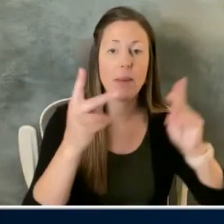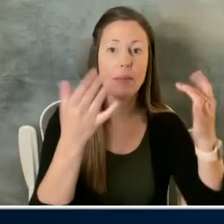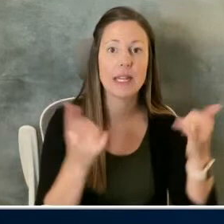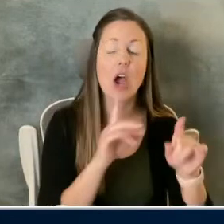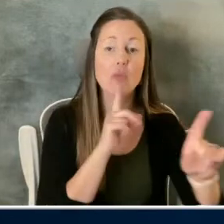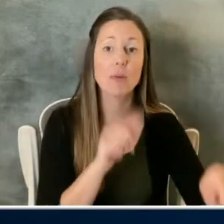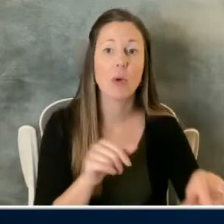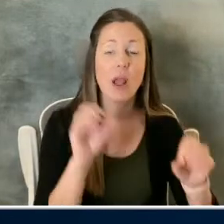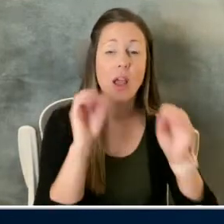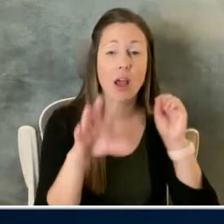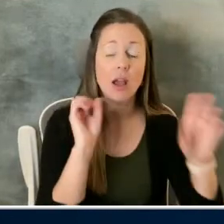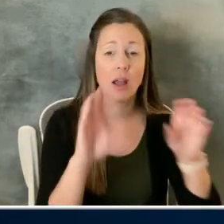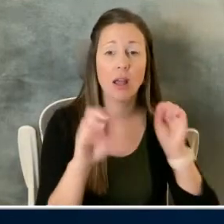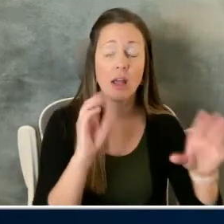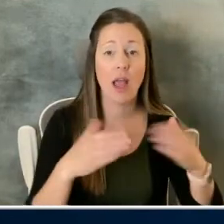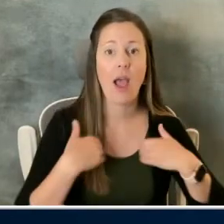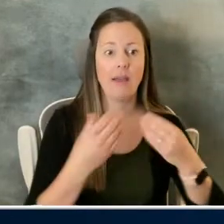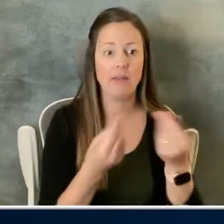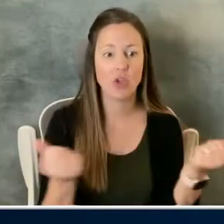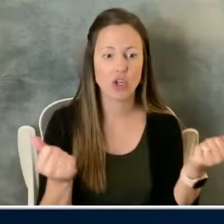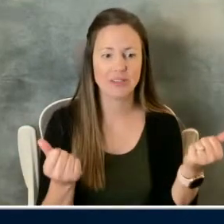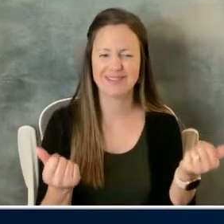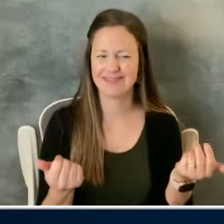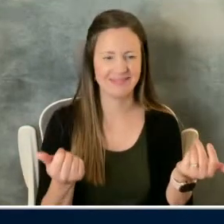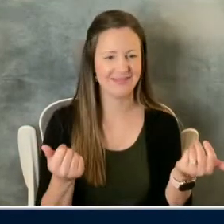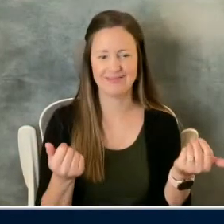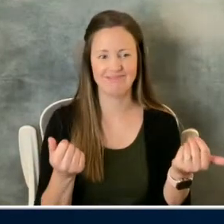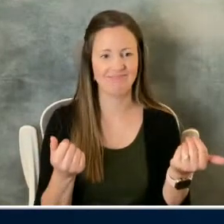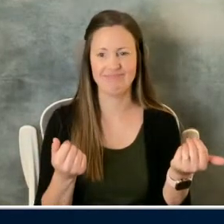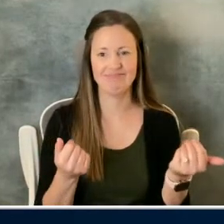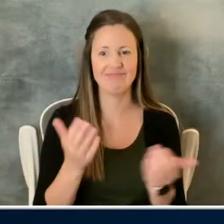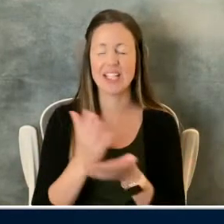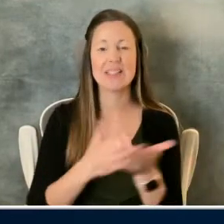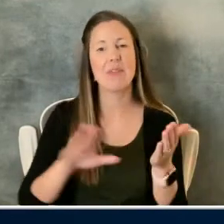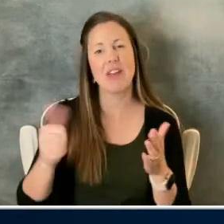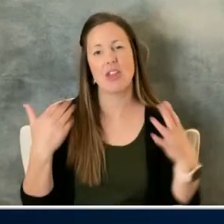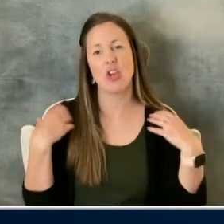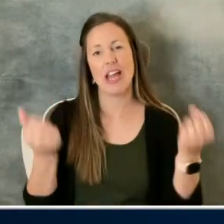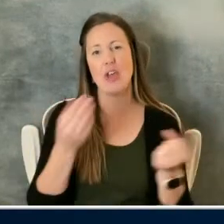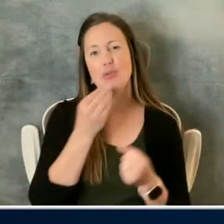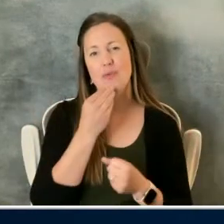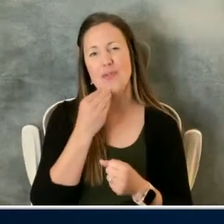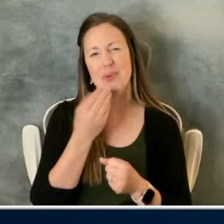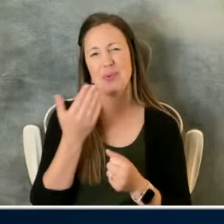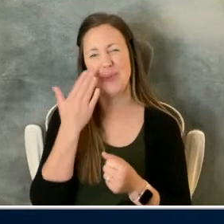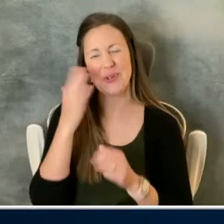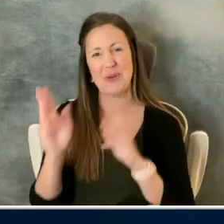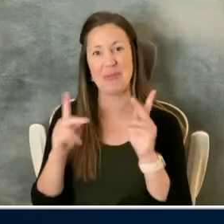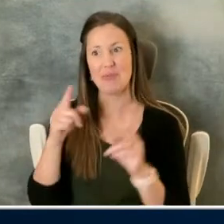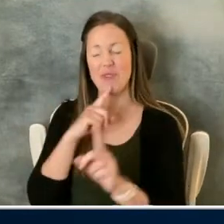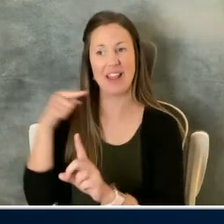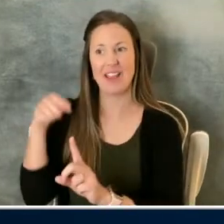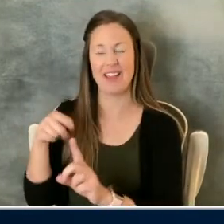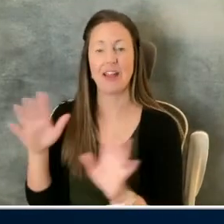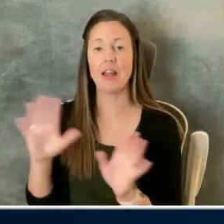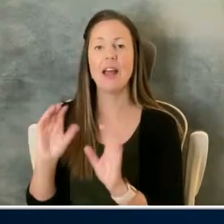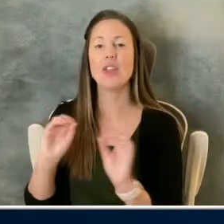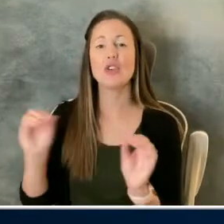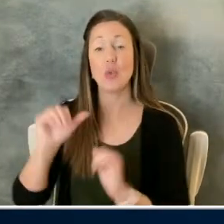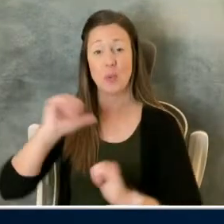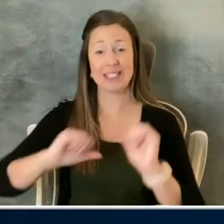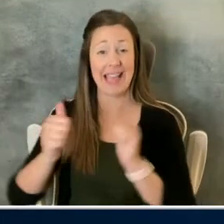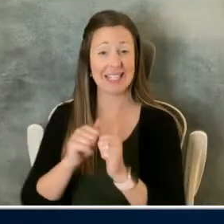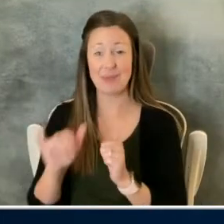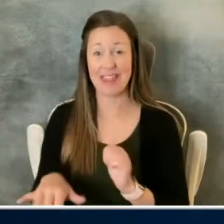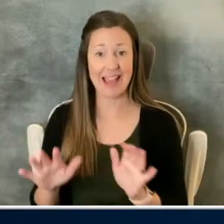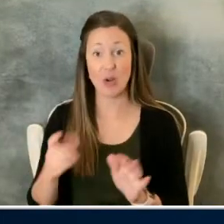cures. And that's kind of like some of those other health food kicks and stuff that people get onto. Remember, A, there's no science around that. We just described the science. Thank you,